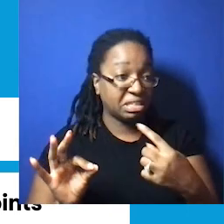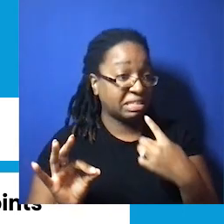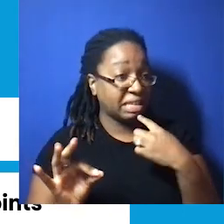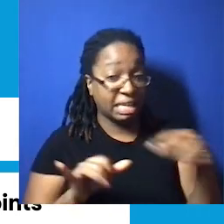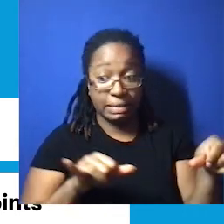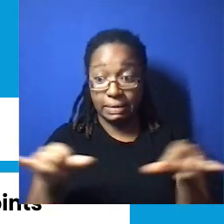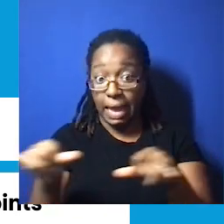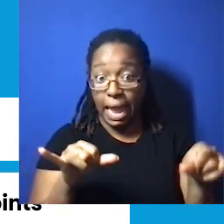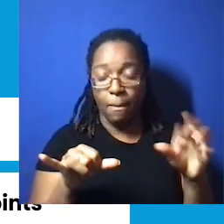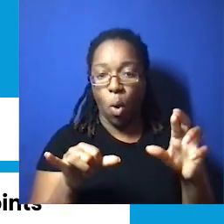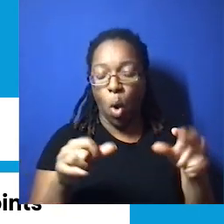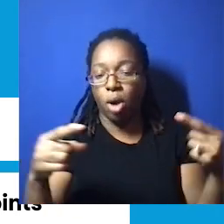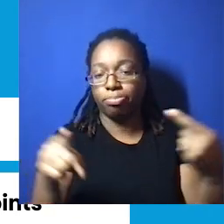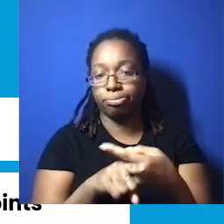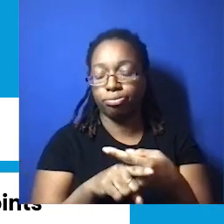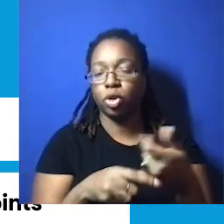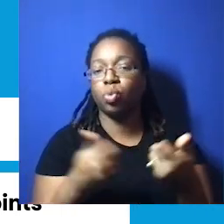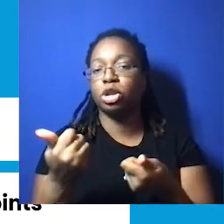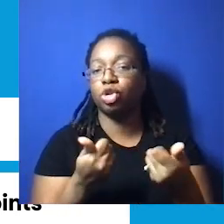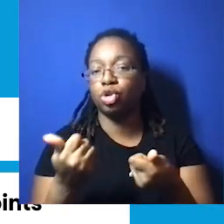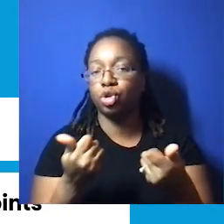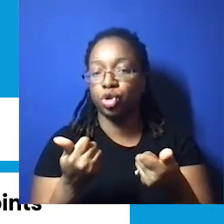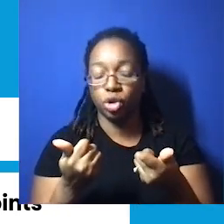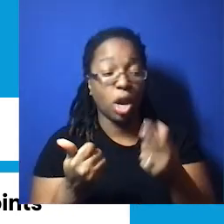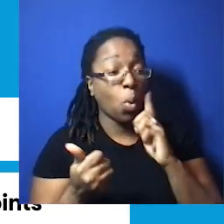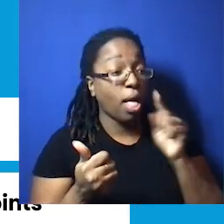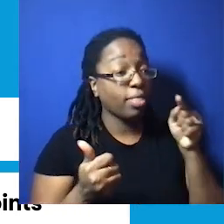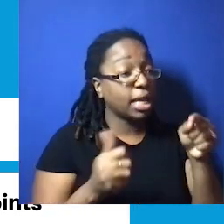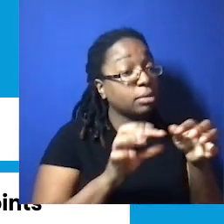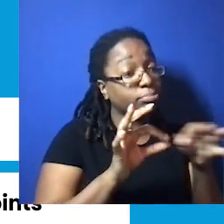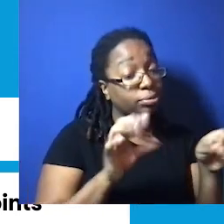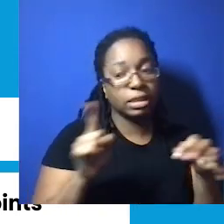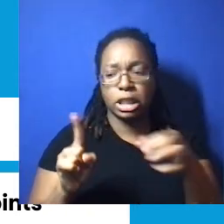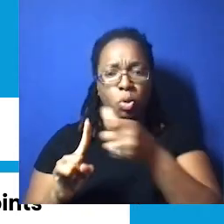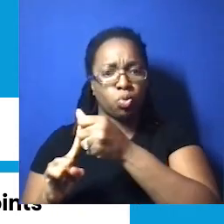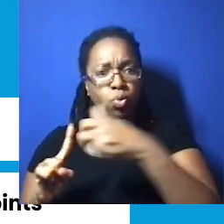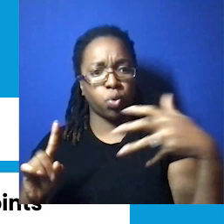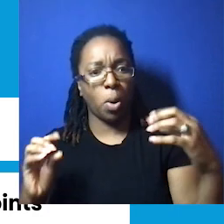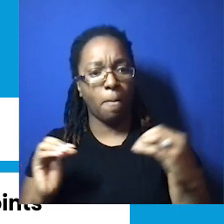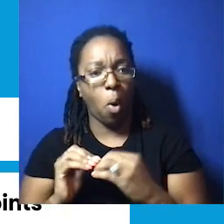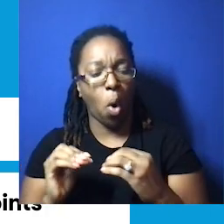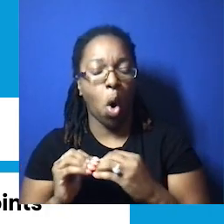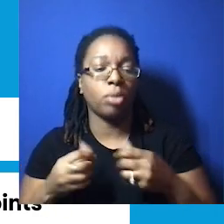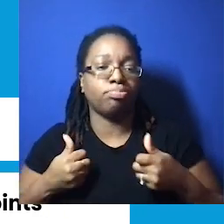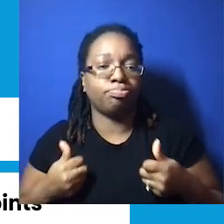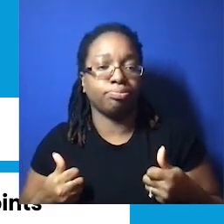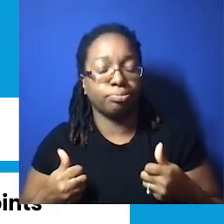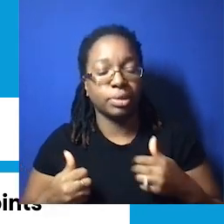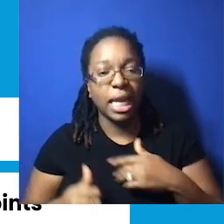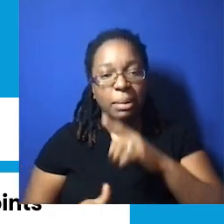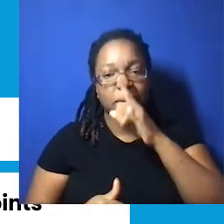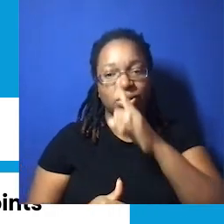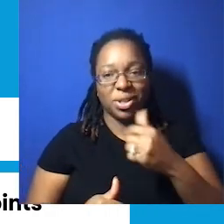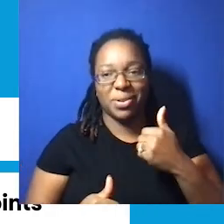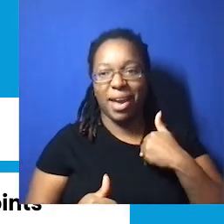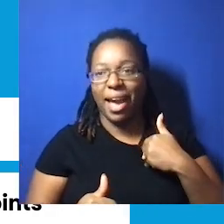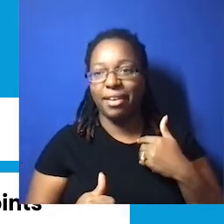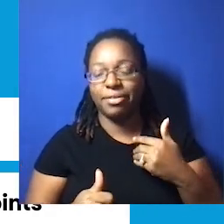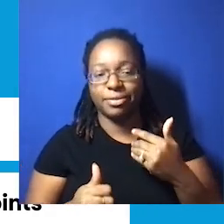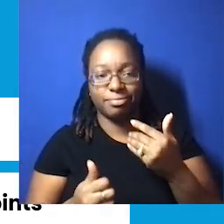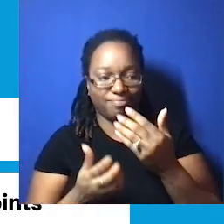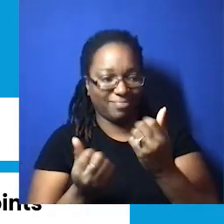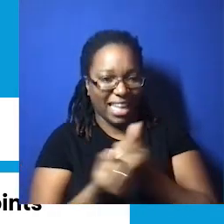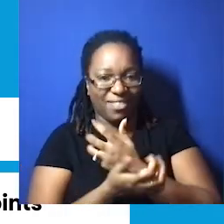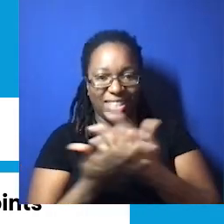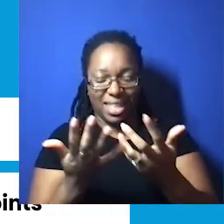or do they complement each other and expand on something? So making sure that you have those